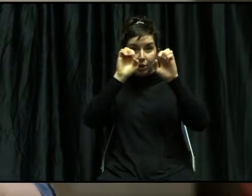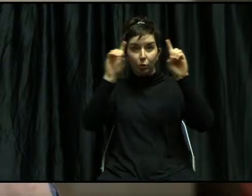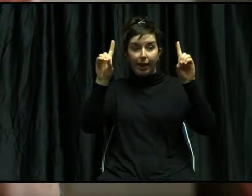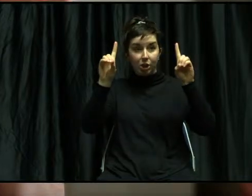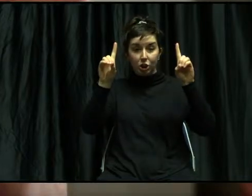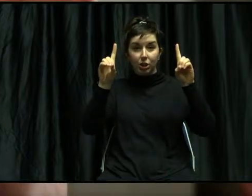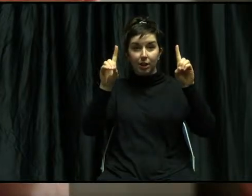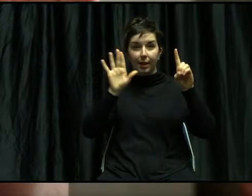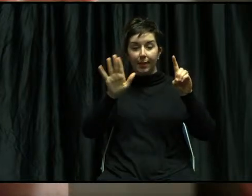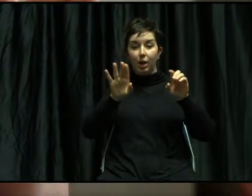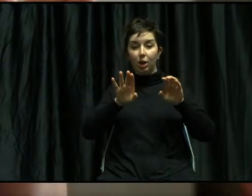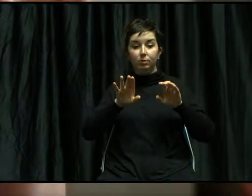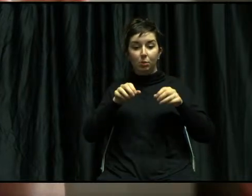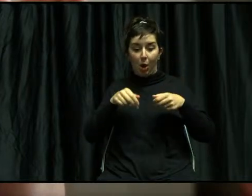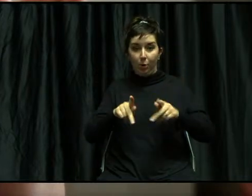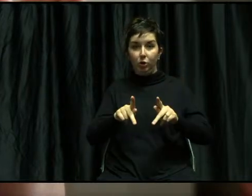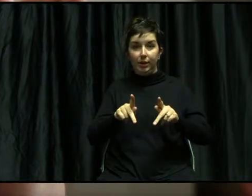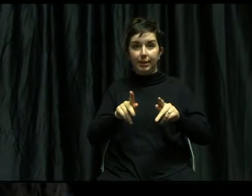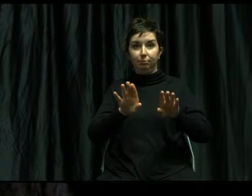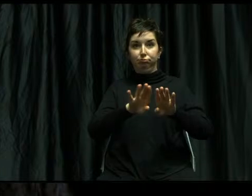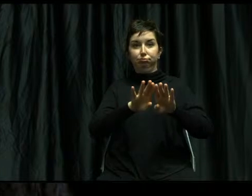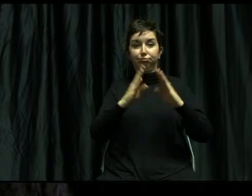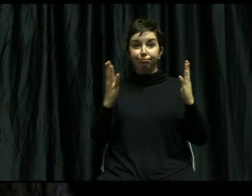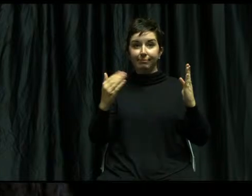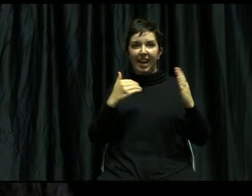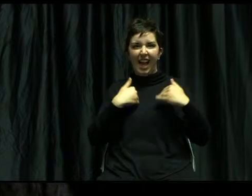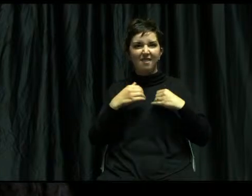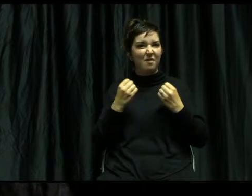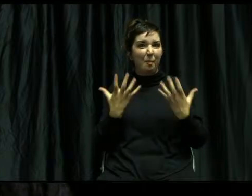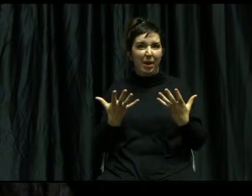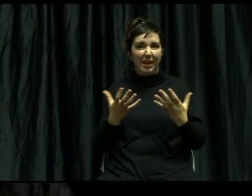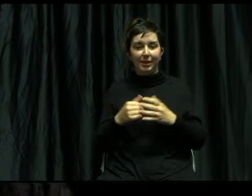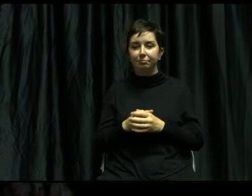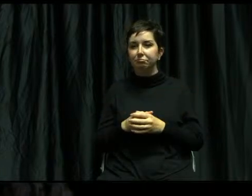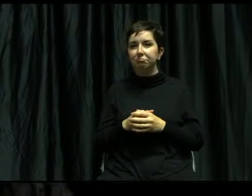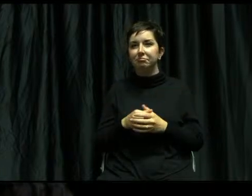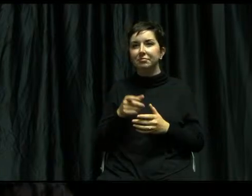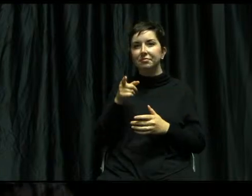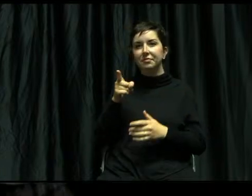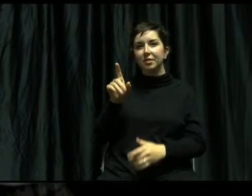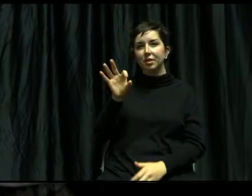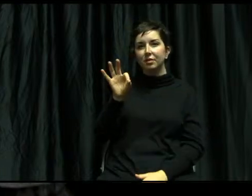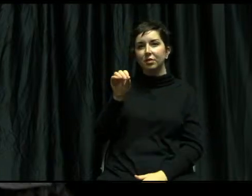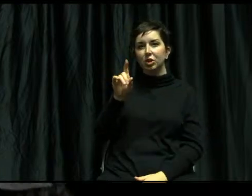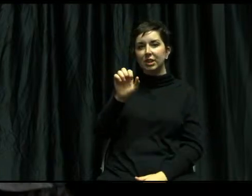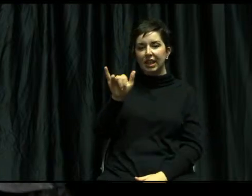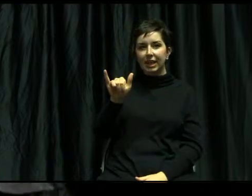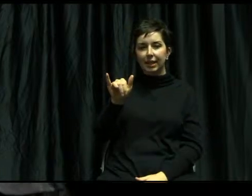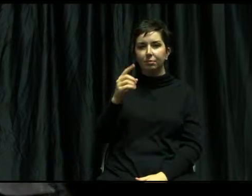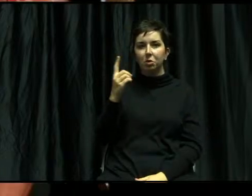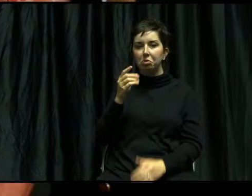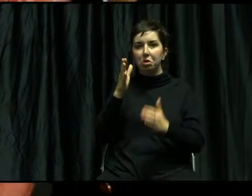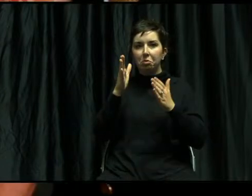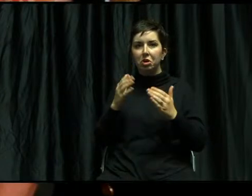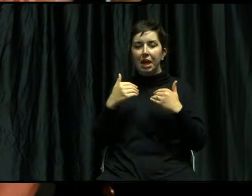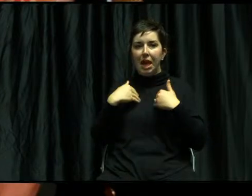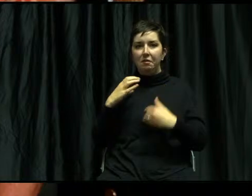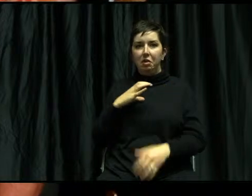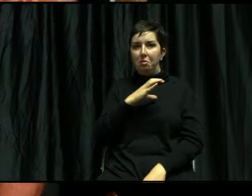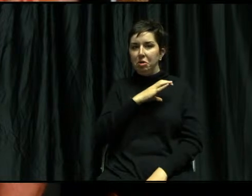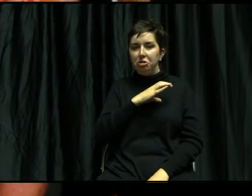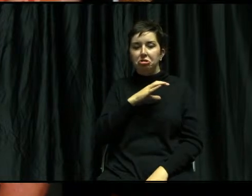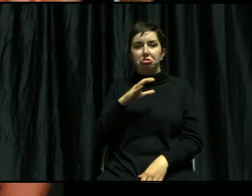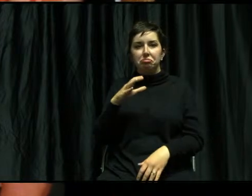opens doors of opportunity for them. Dr. Foxley is the only woman to have held the position of Commissioner and Chief